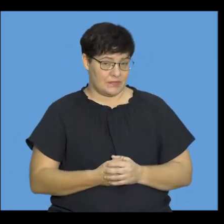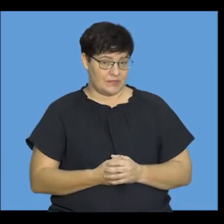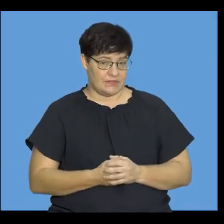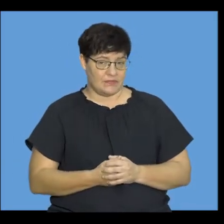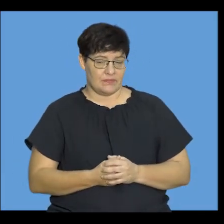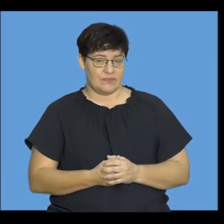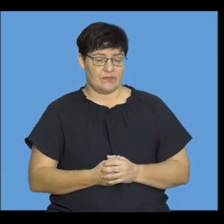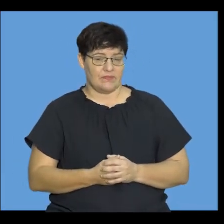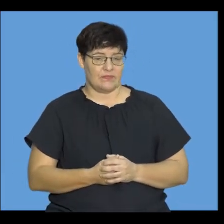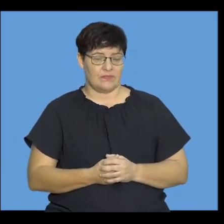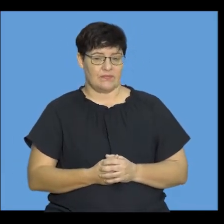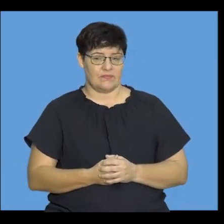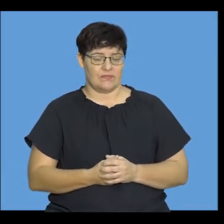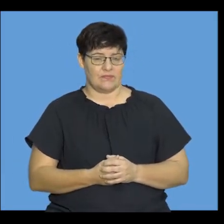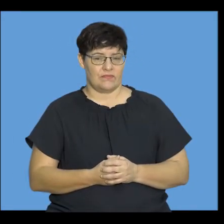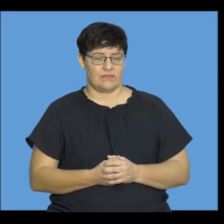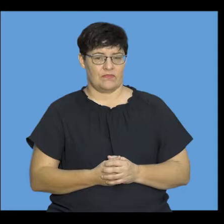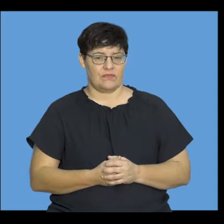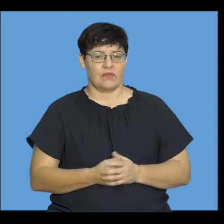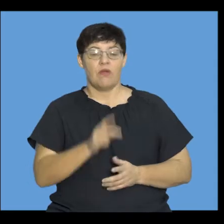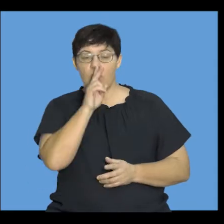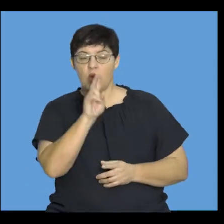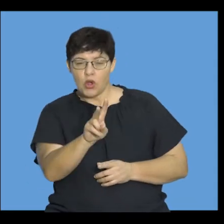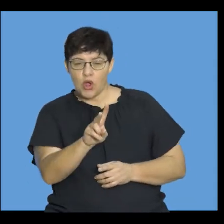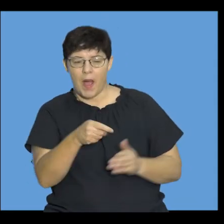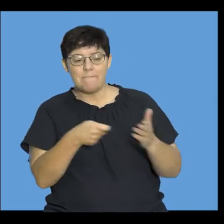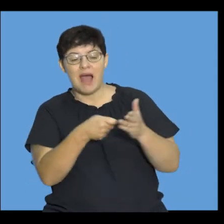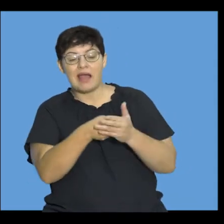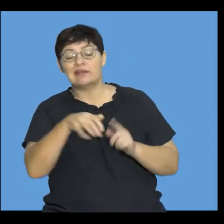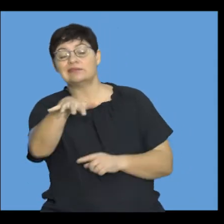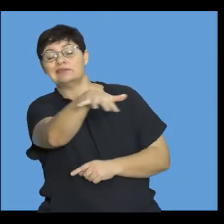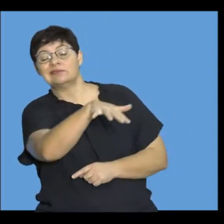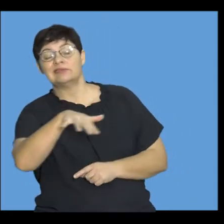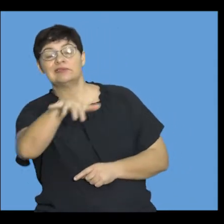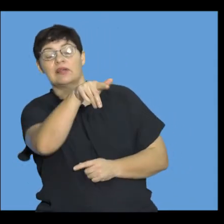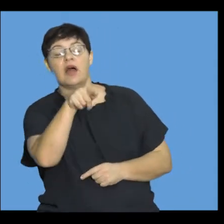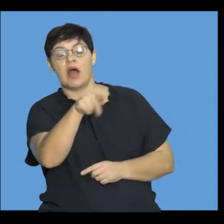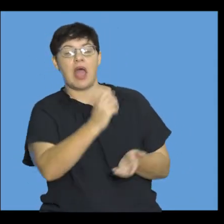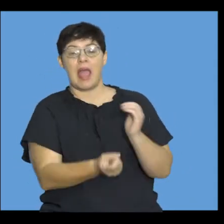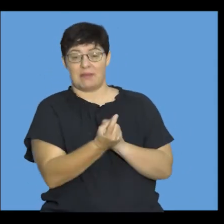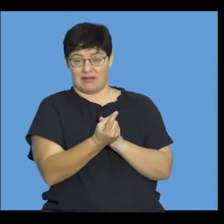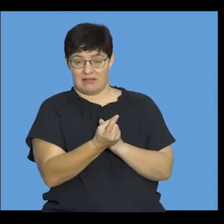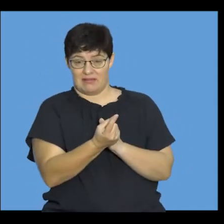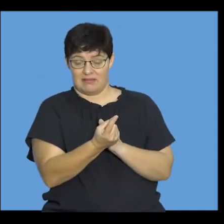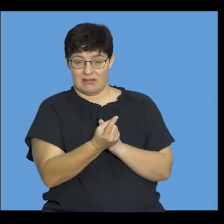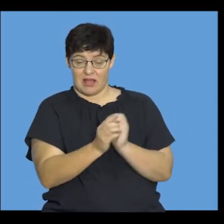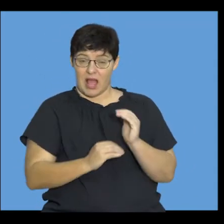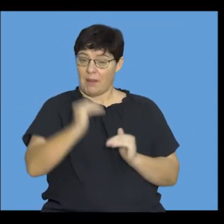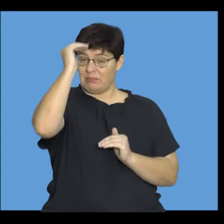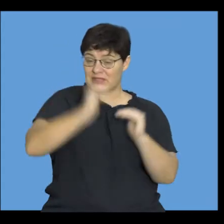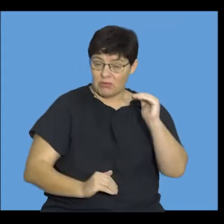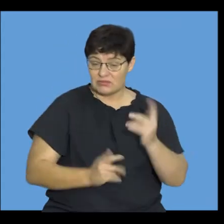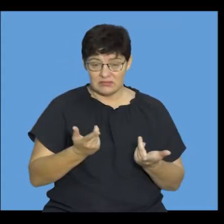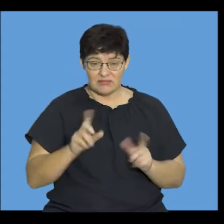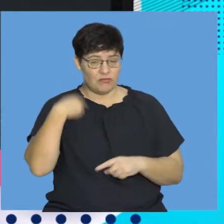you look at the anticipated market conditions. What do you expect will happen in the market in the next year?